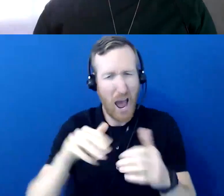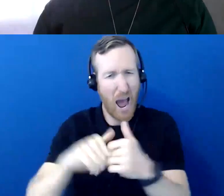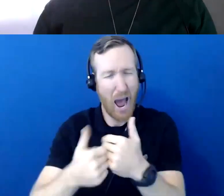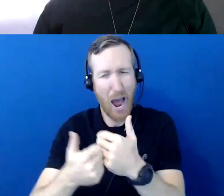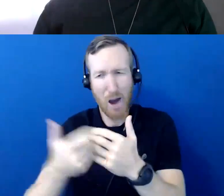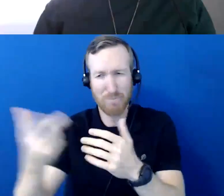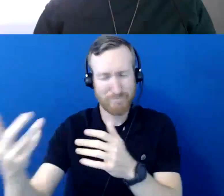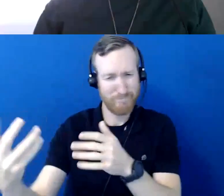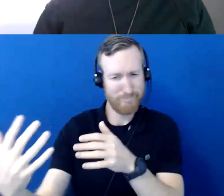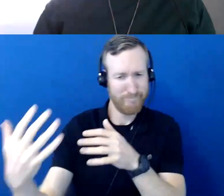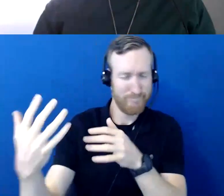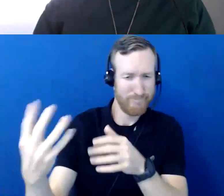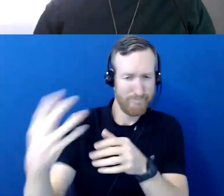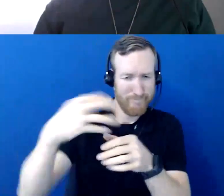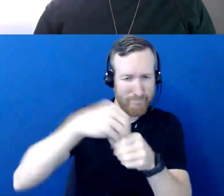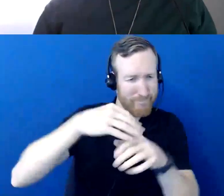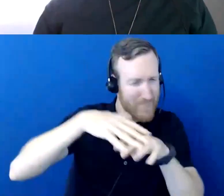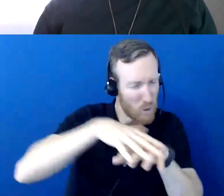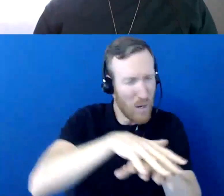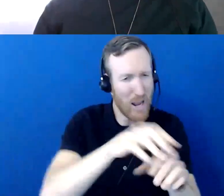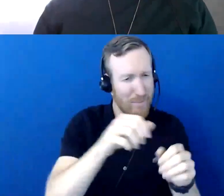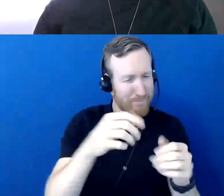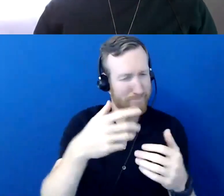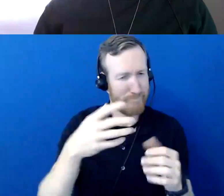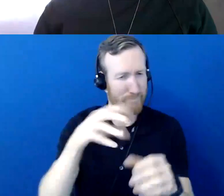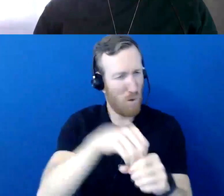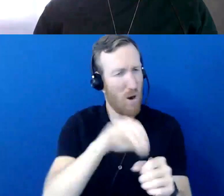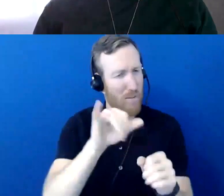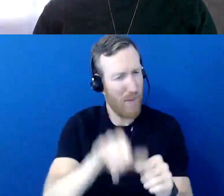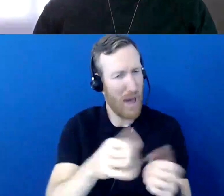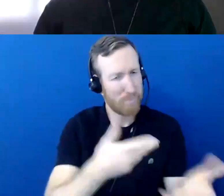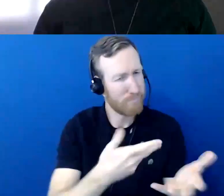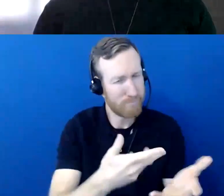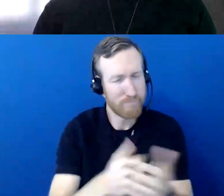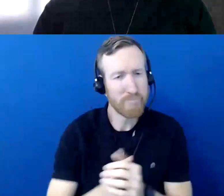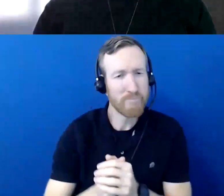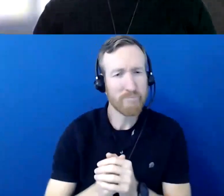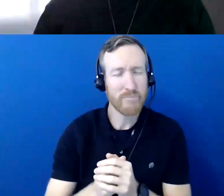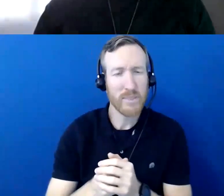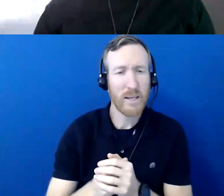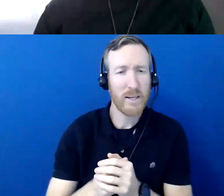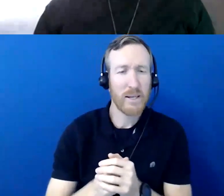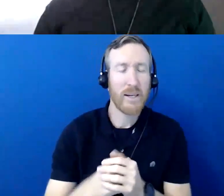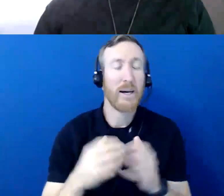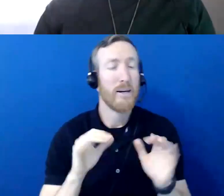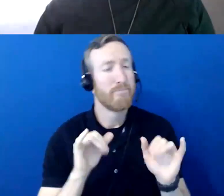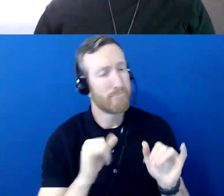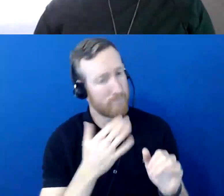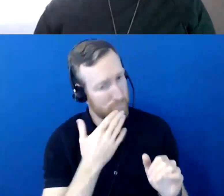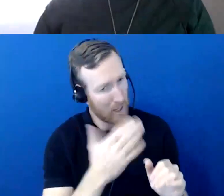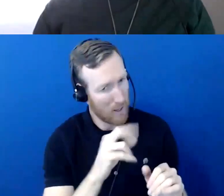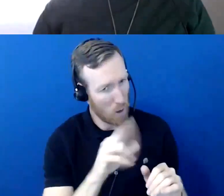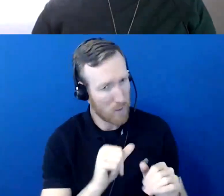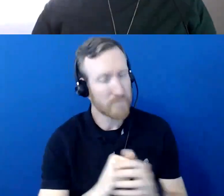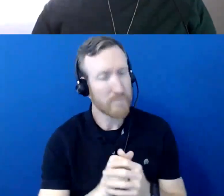would we go about integrating the passport? Yes, thanks, Clara. First of